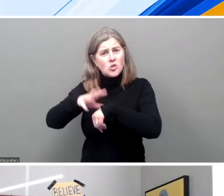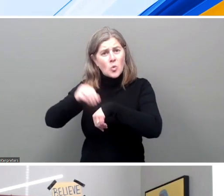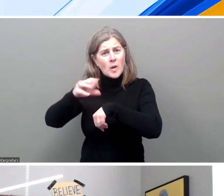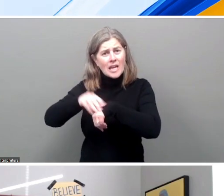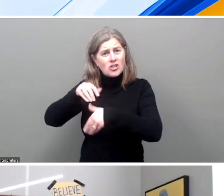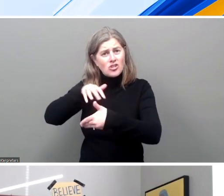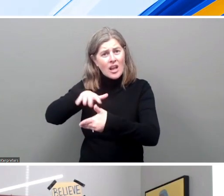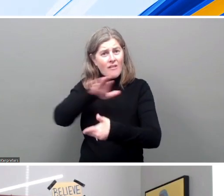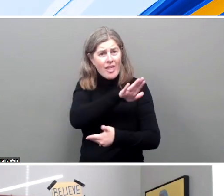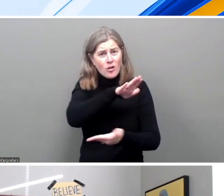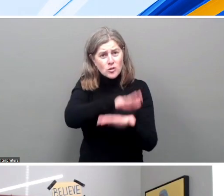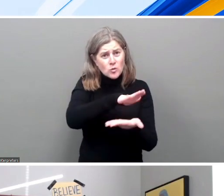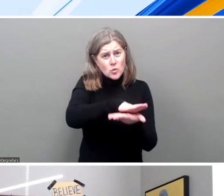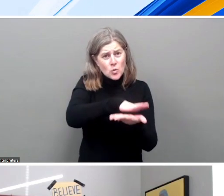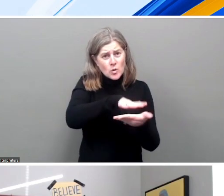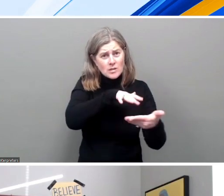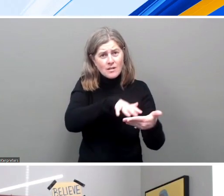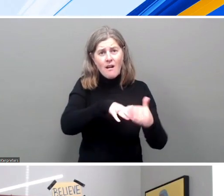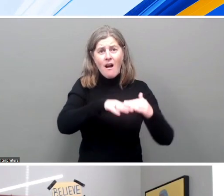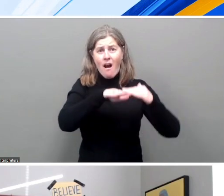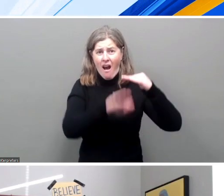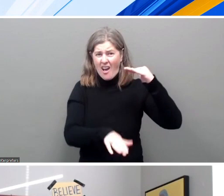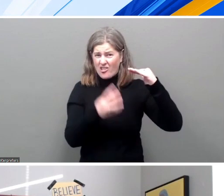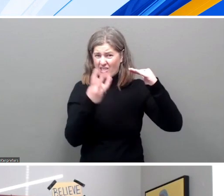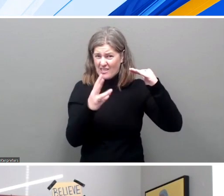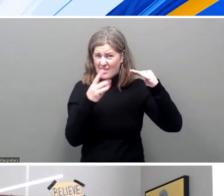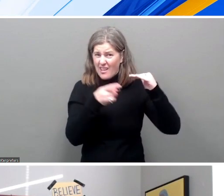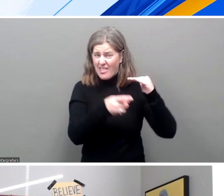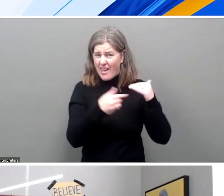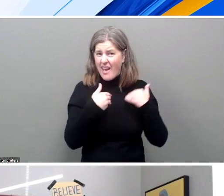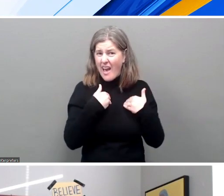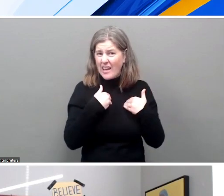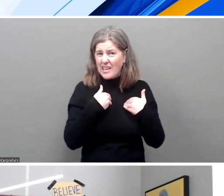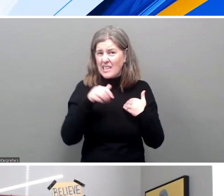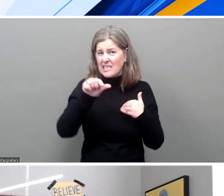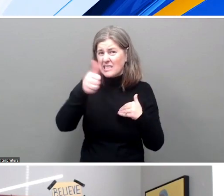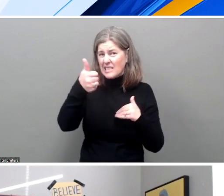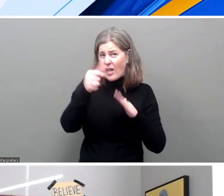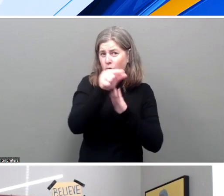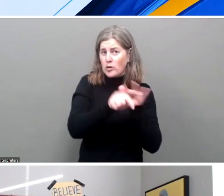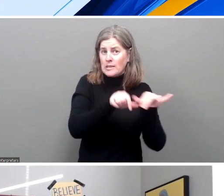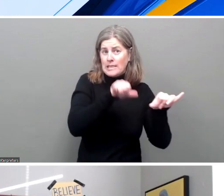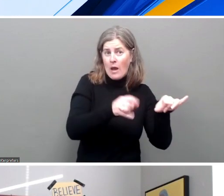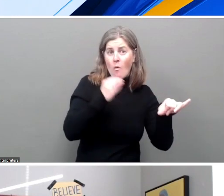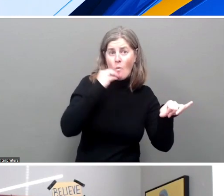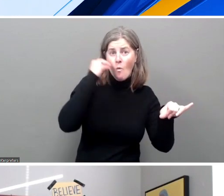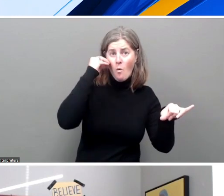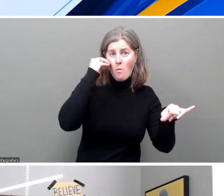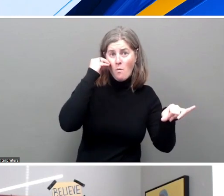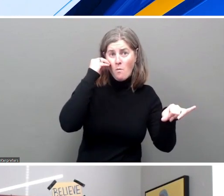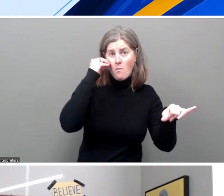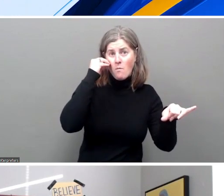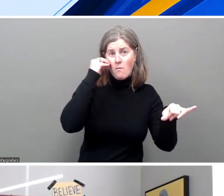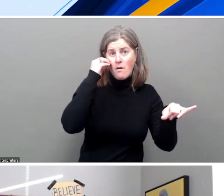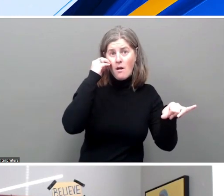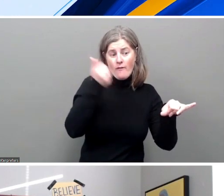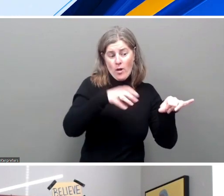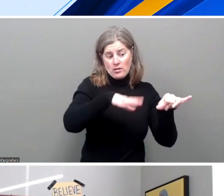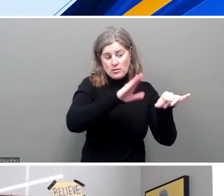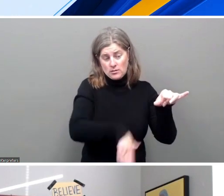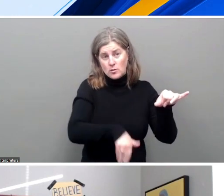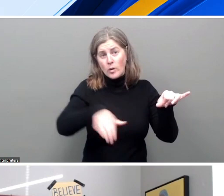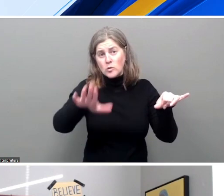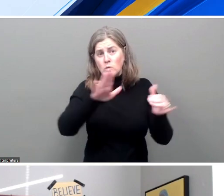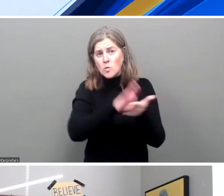children? The under 16, they had 10th graders stayed at home and everybody down went to school. And there was really